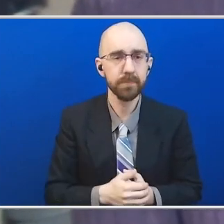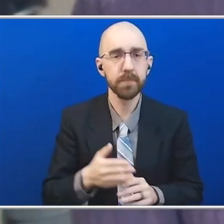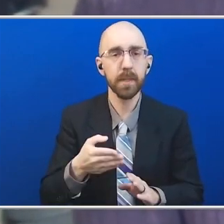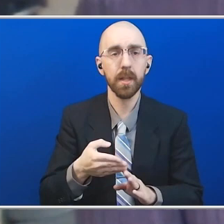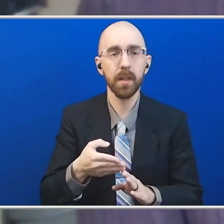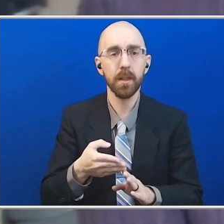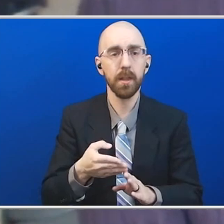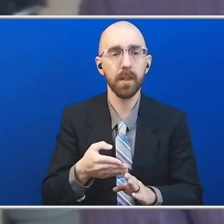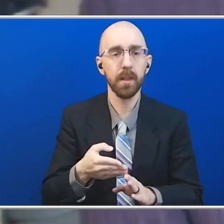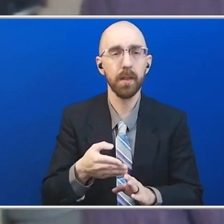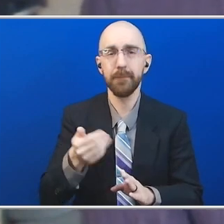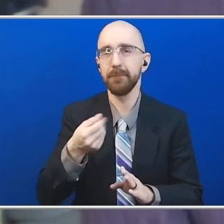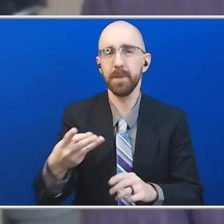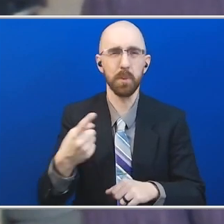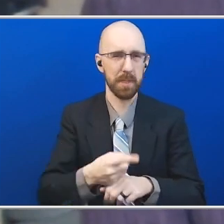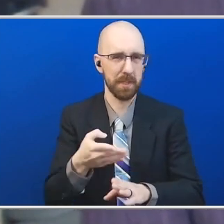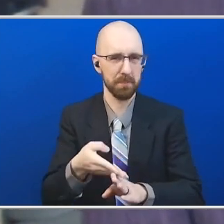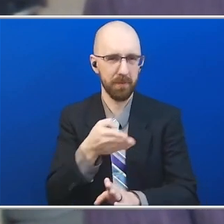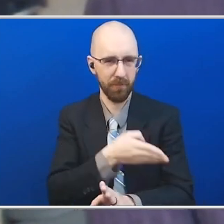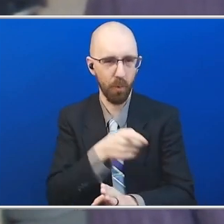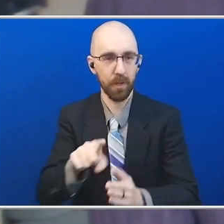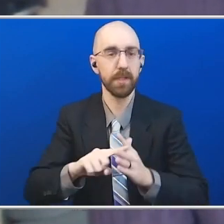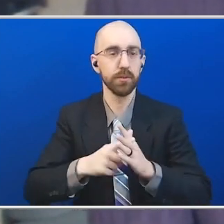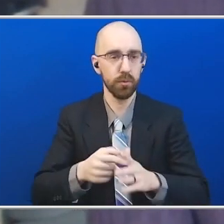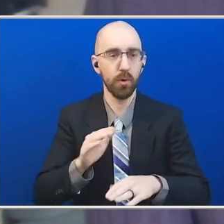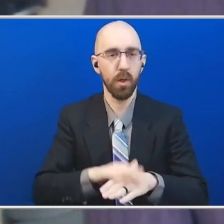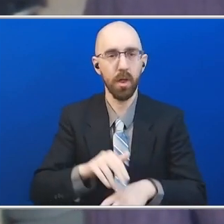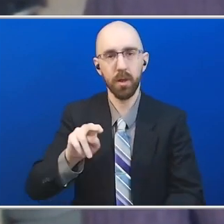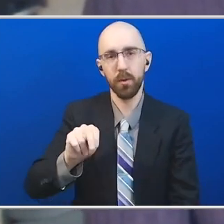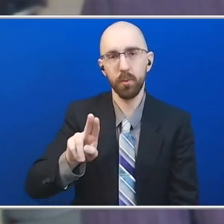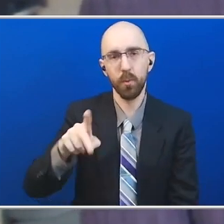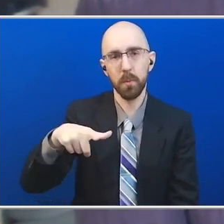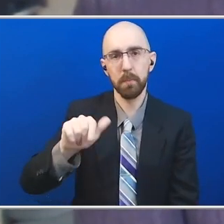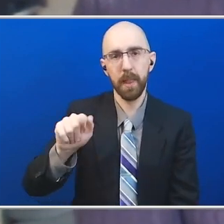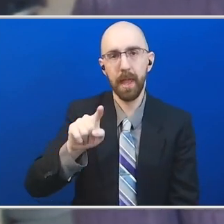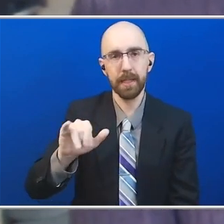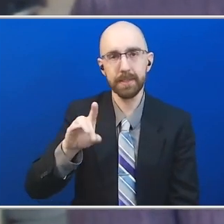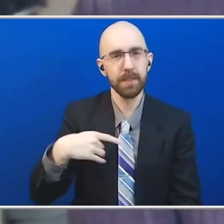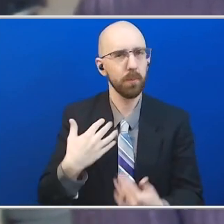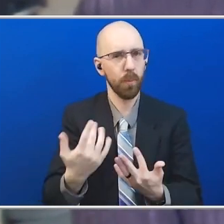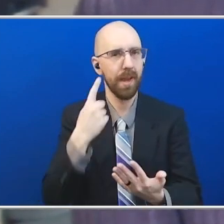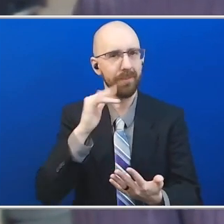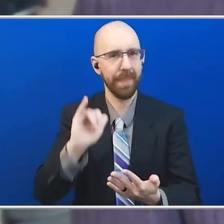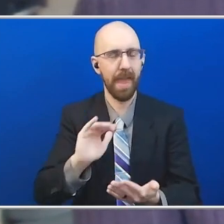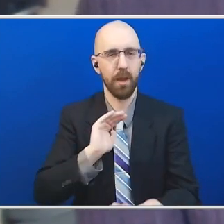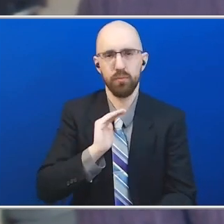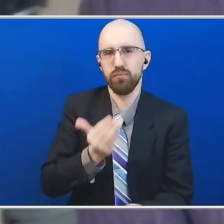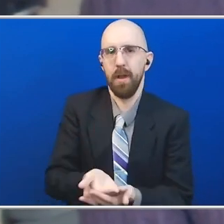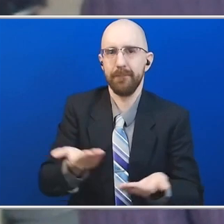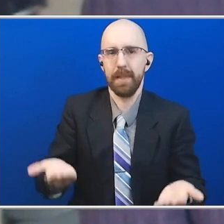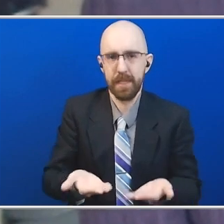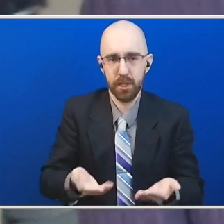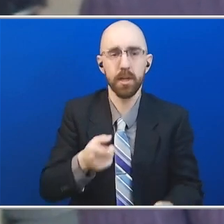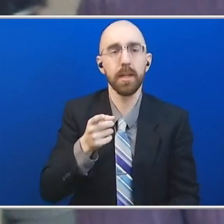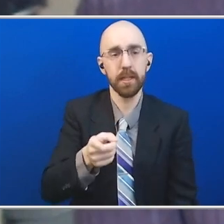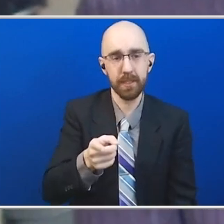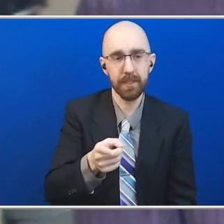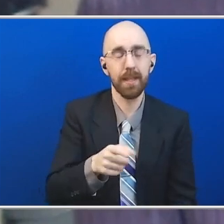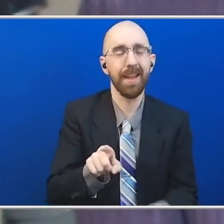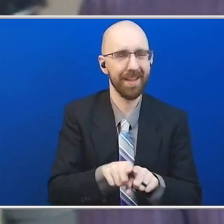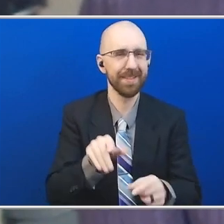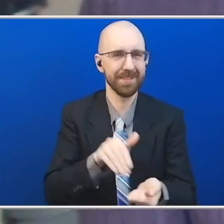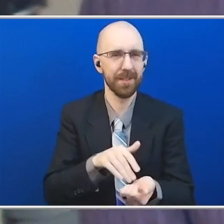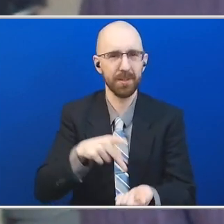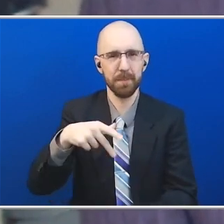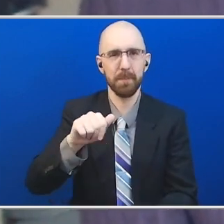A few days before he started on Nuplazid, we were waiting for it to get here. He, as Dr. Pawa